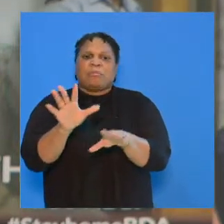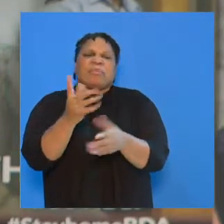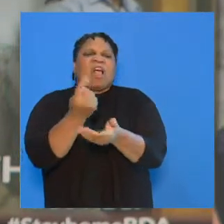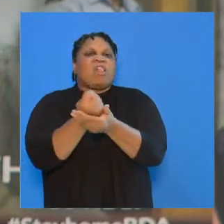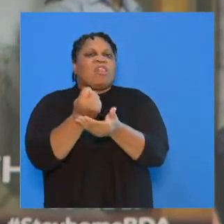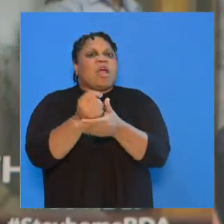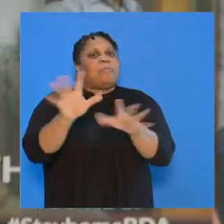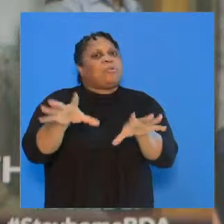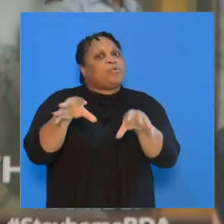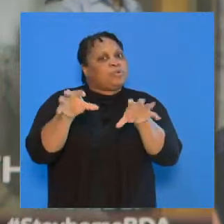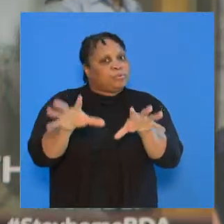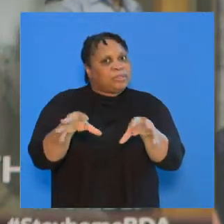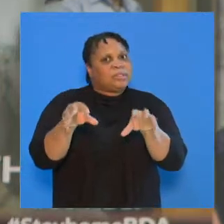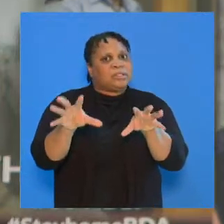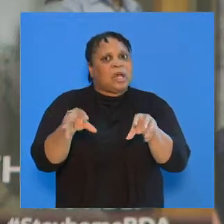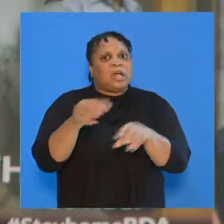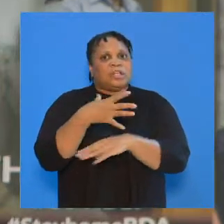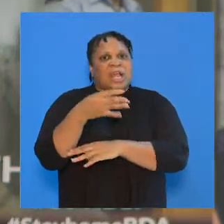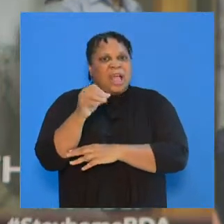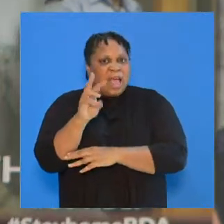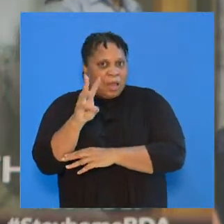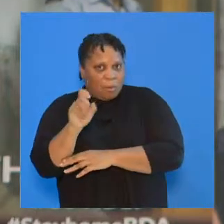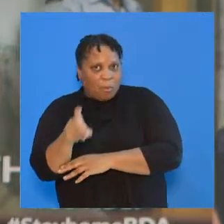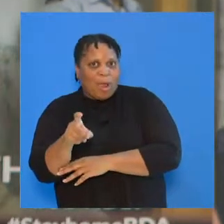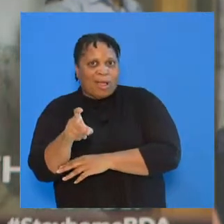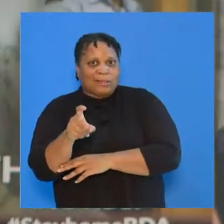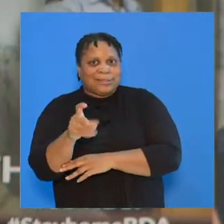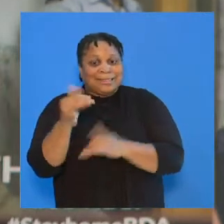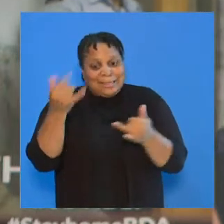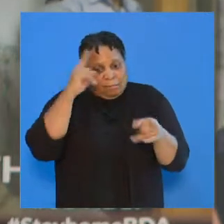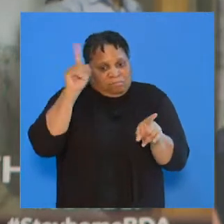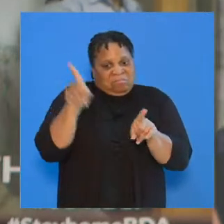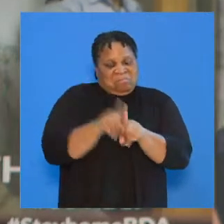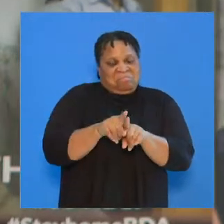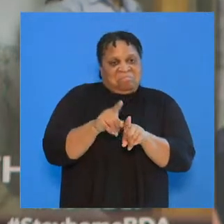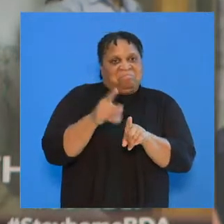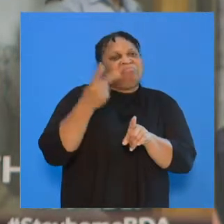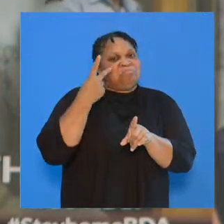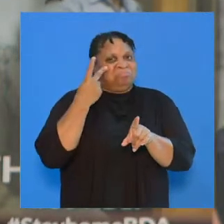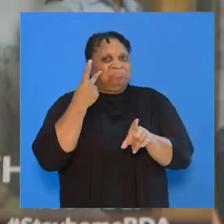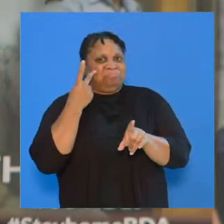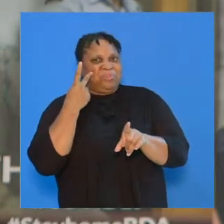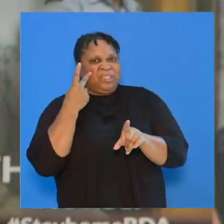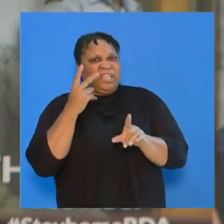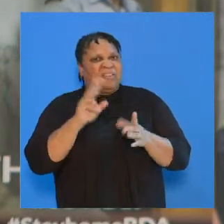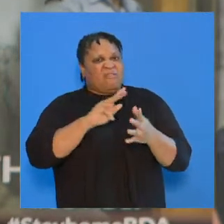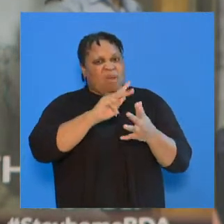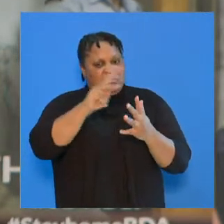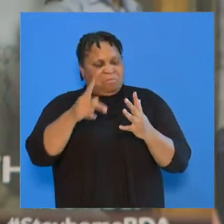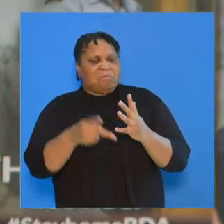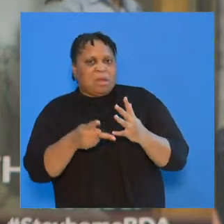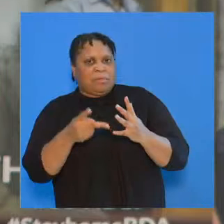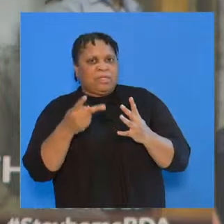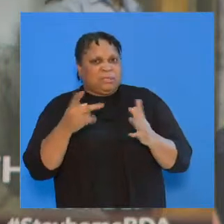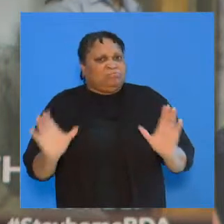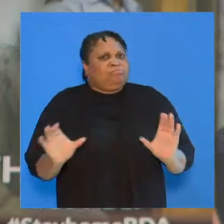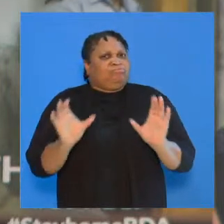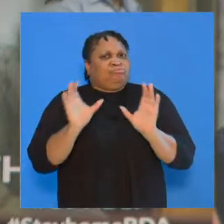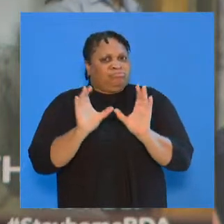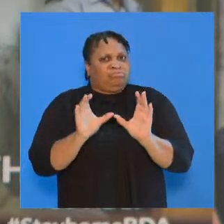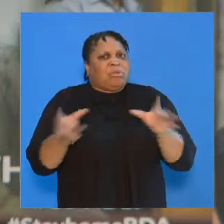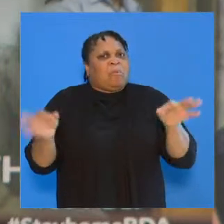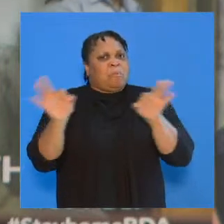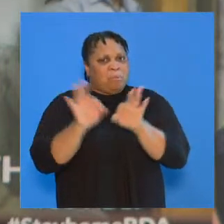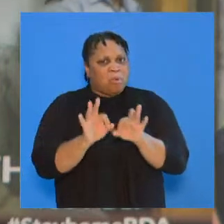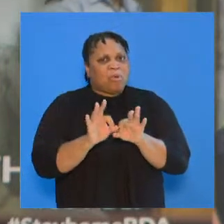and tattooing. The high level of compliance we have seen from our community is critical to the progress we are making in reopening